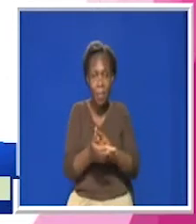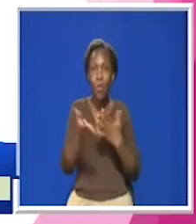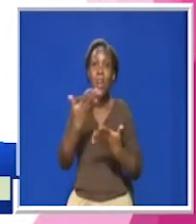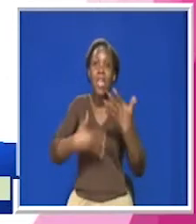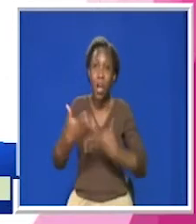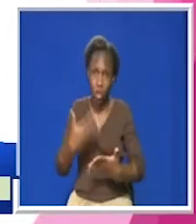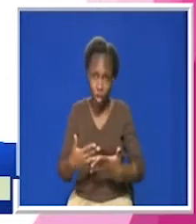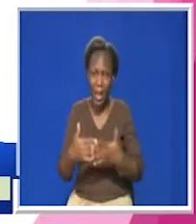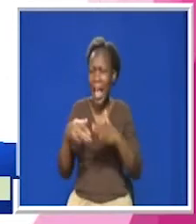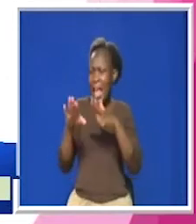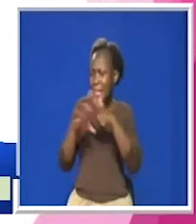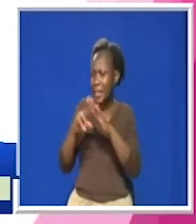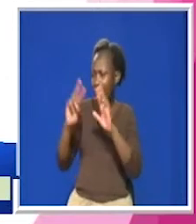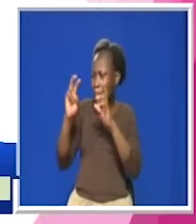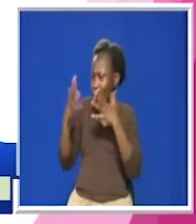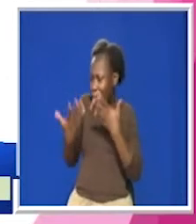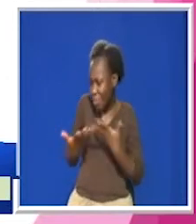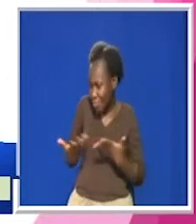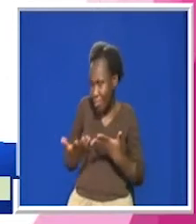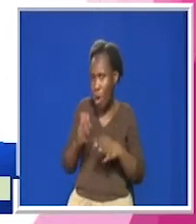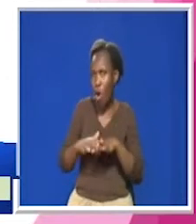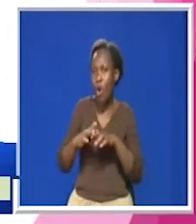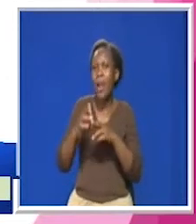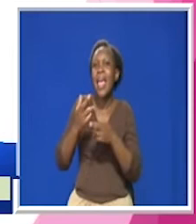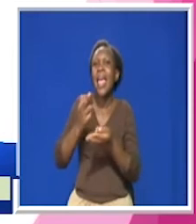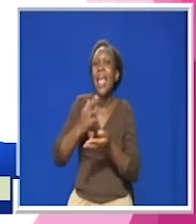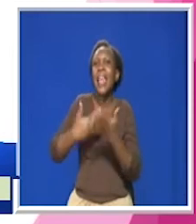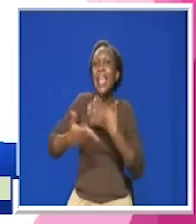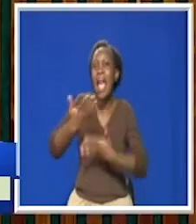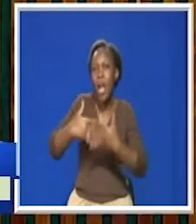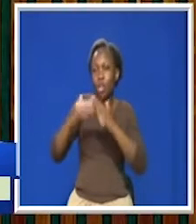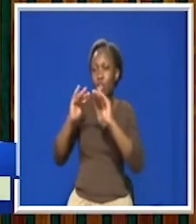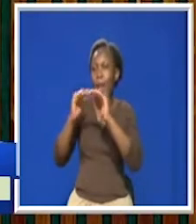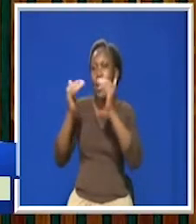and as the subtopic of reaction rate. Welcome.